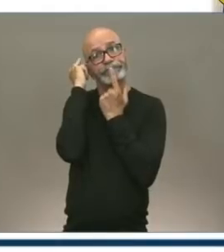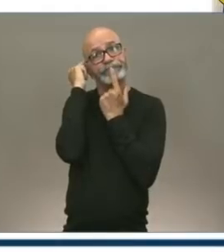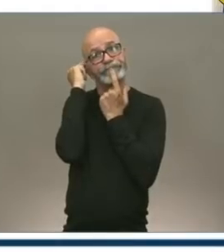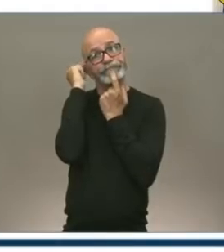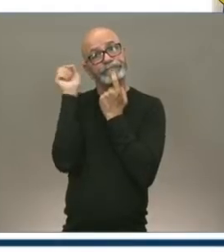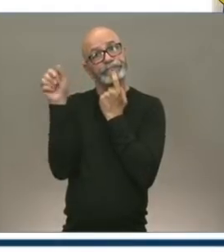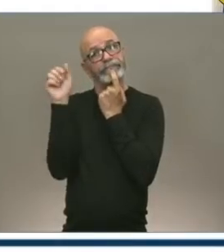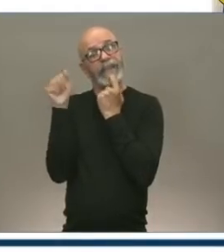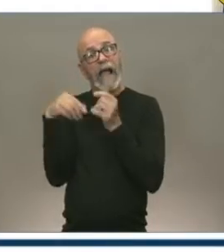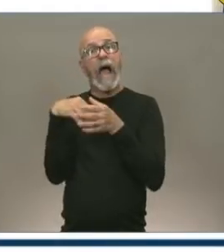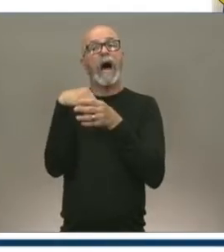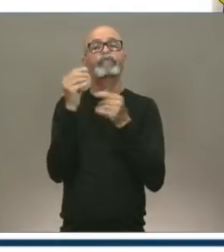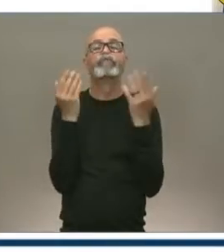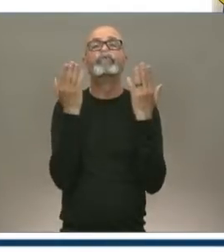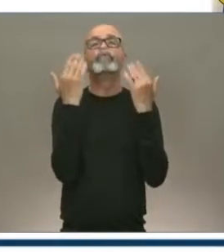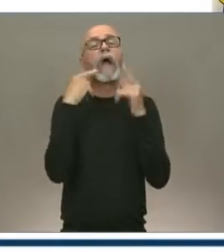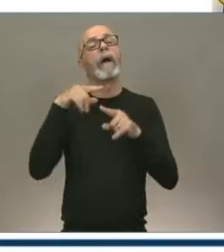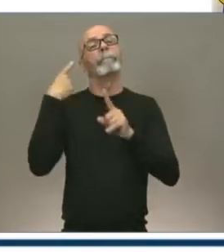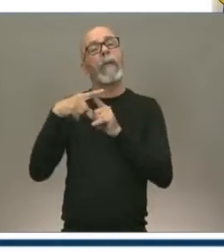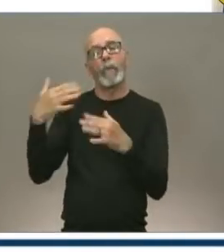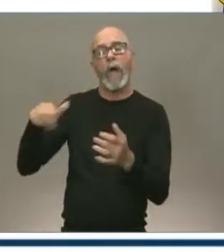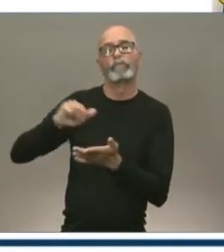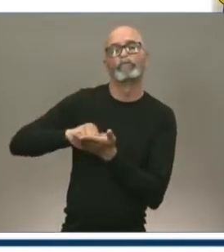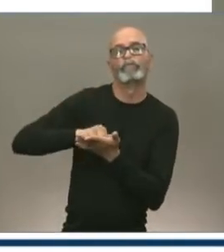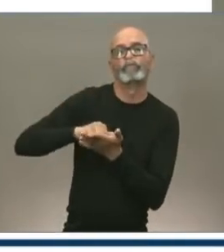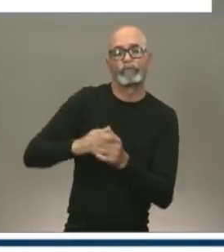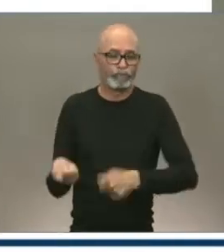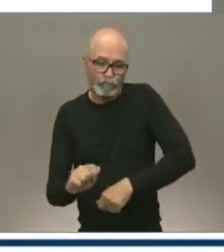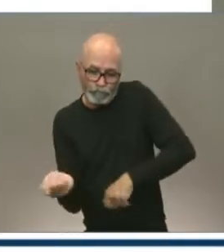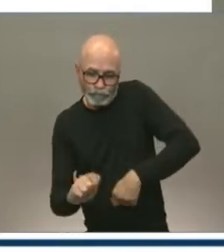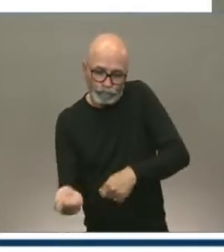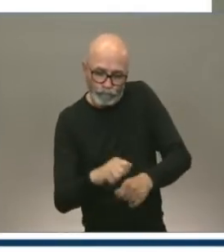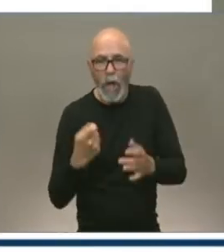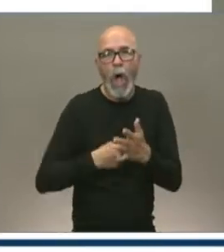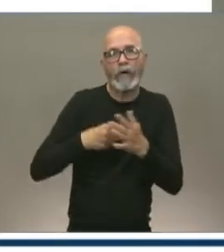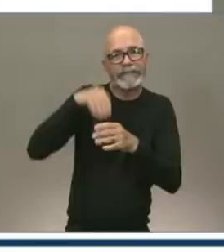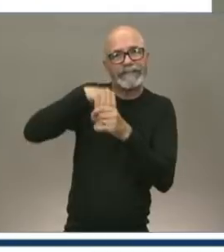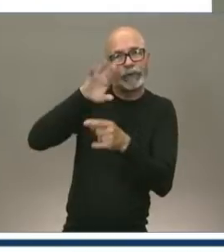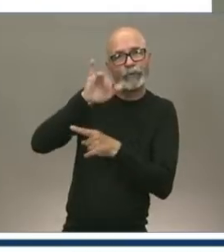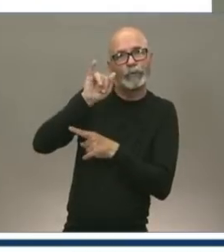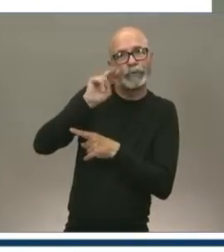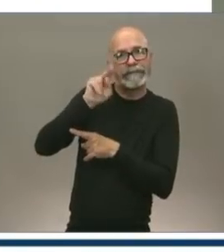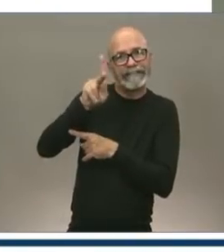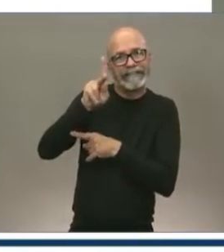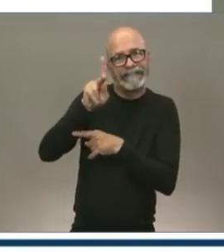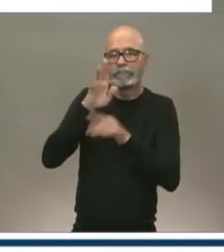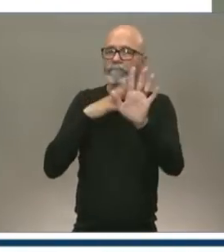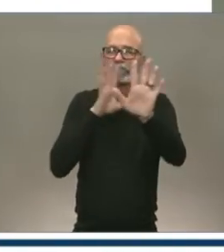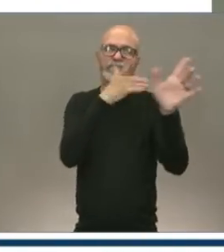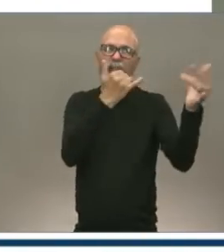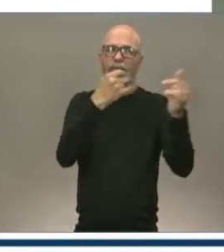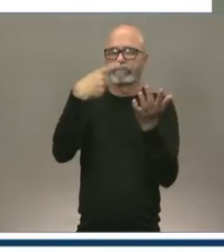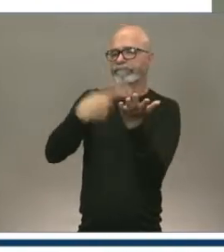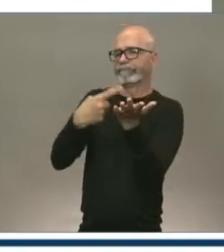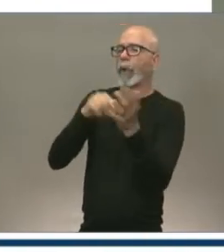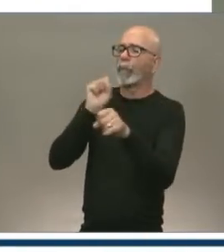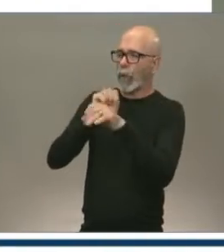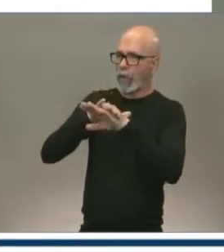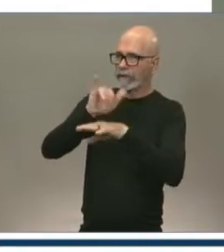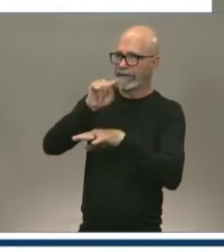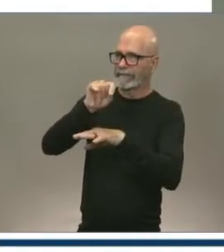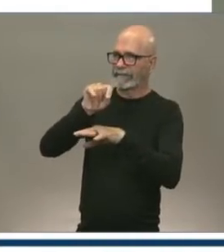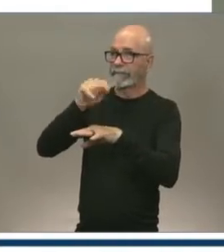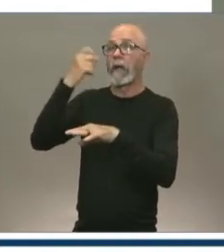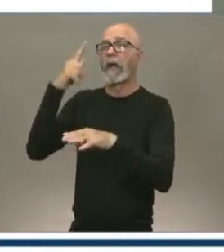of their quarantine? So we're working through the operational plan, but what they actually have, so I'll use the Team Canada, which is